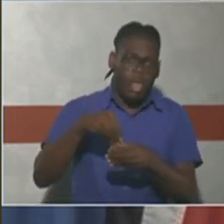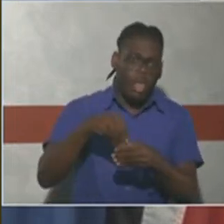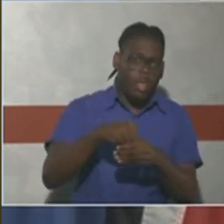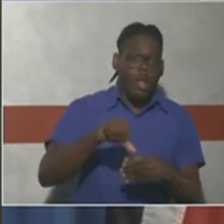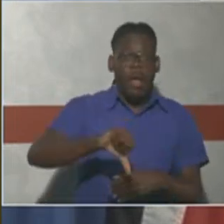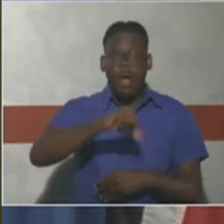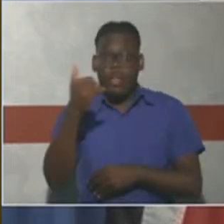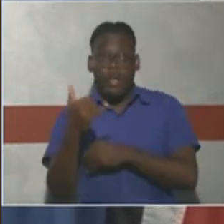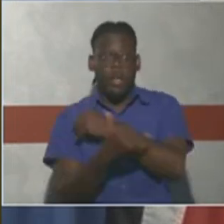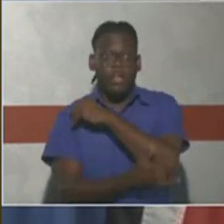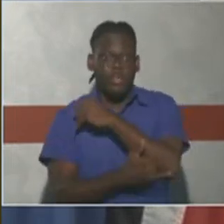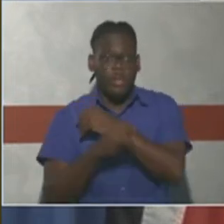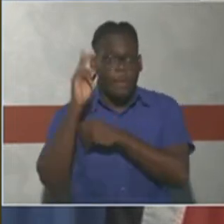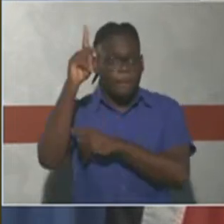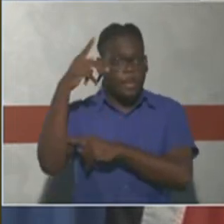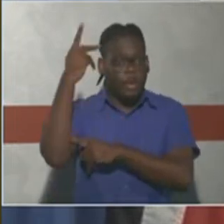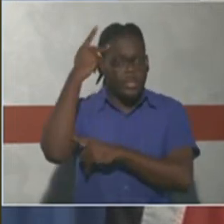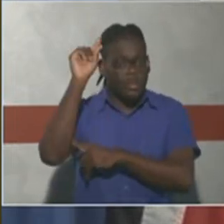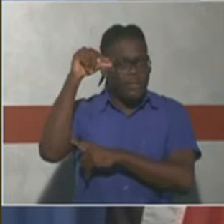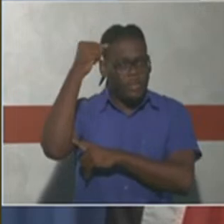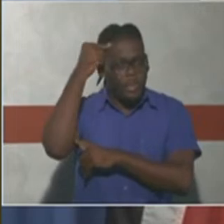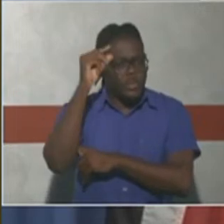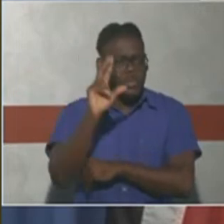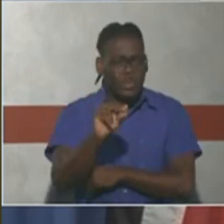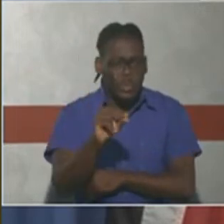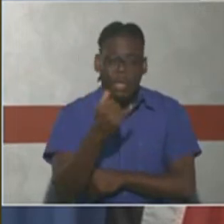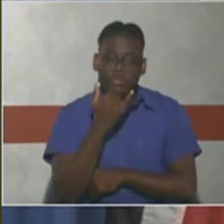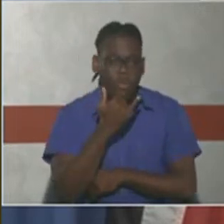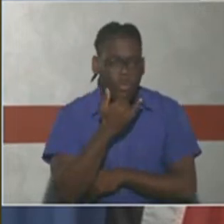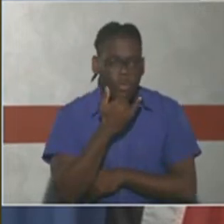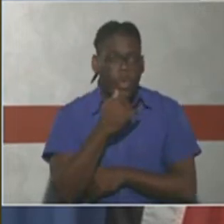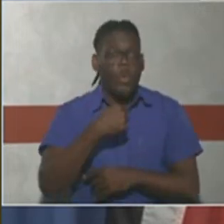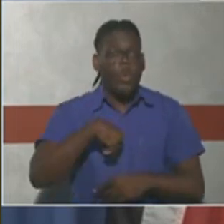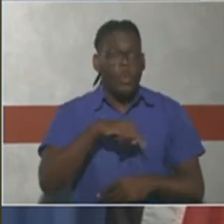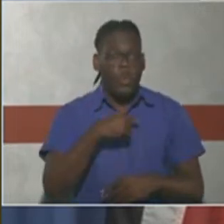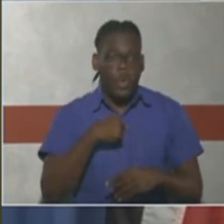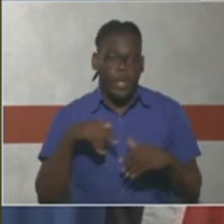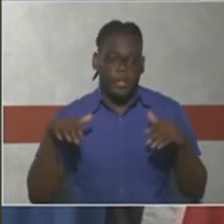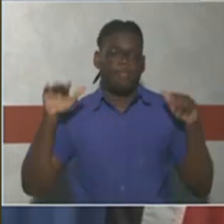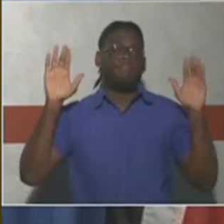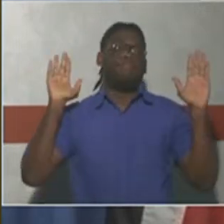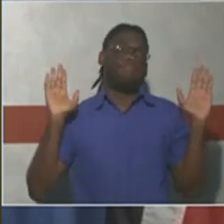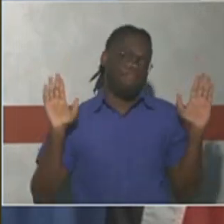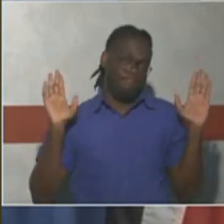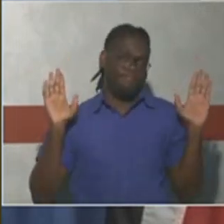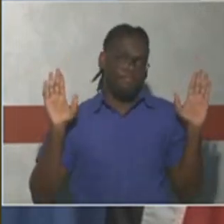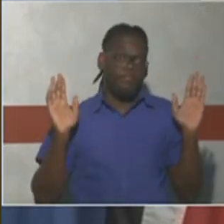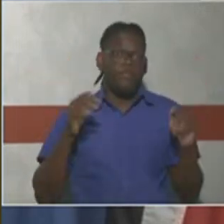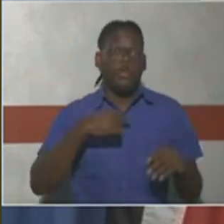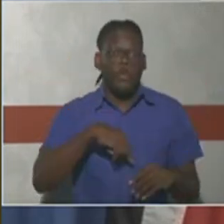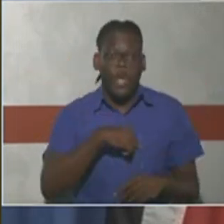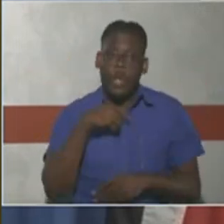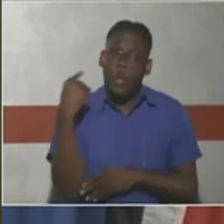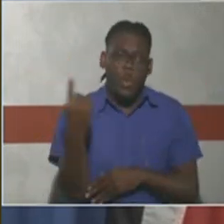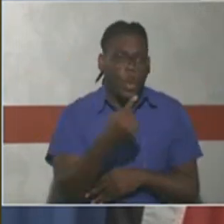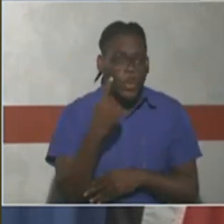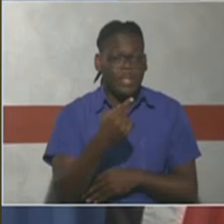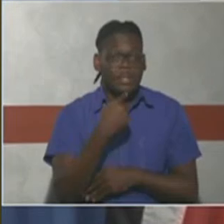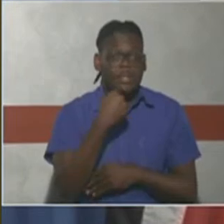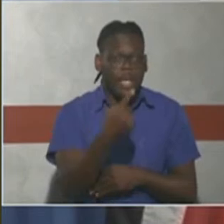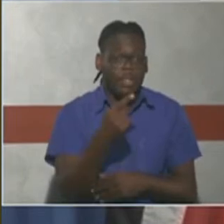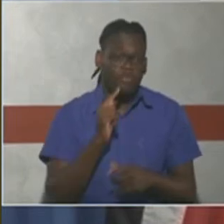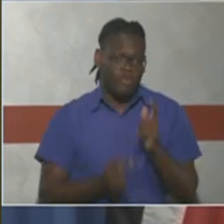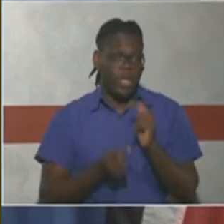encouraged that the people of Venezuela should work together to sort out their internal difficulties. In